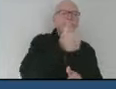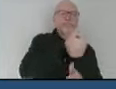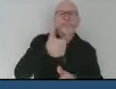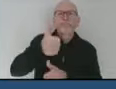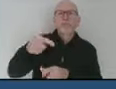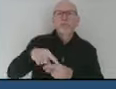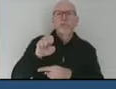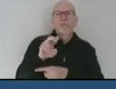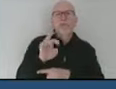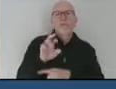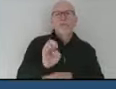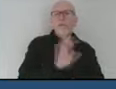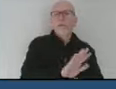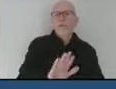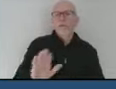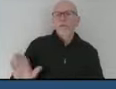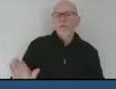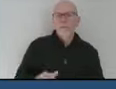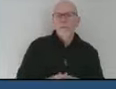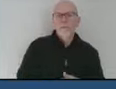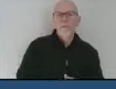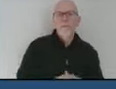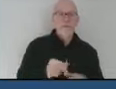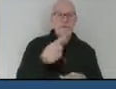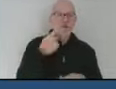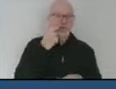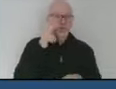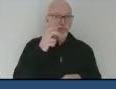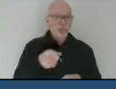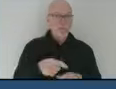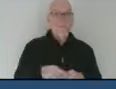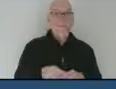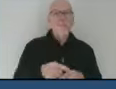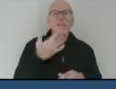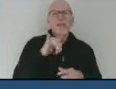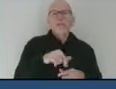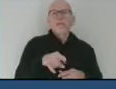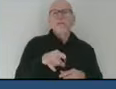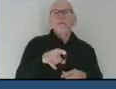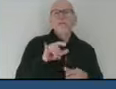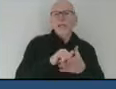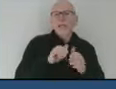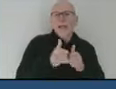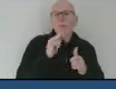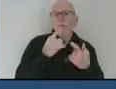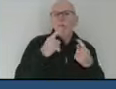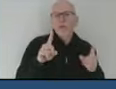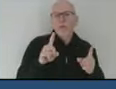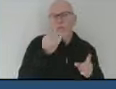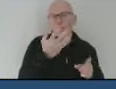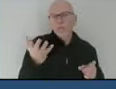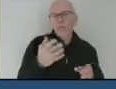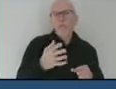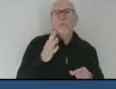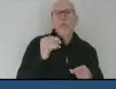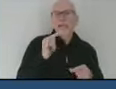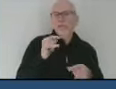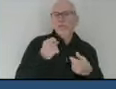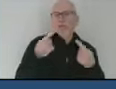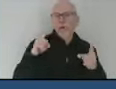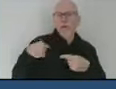enforce. And as you've just heard, because that's the way it will work, by the way, and is